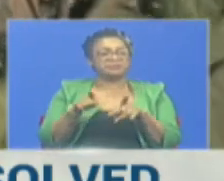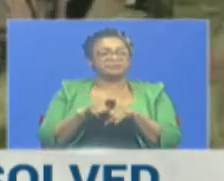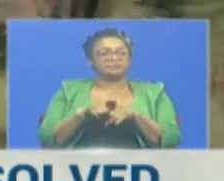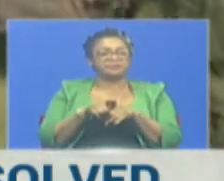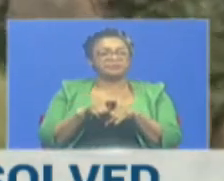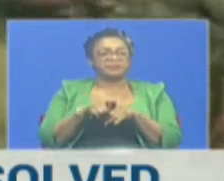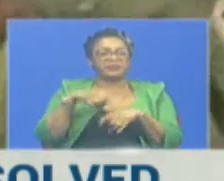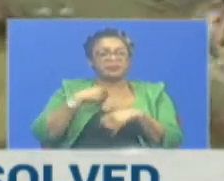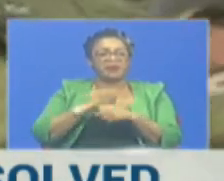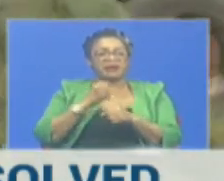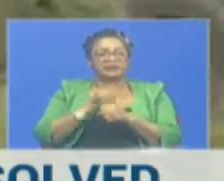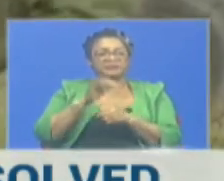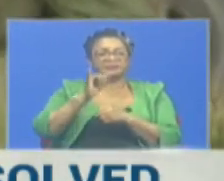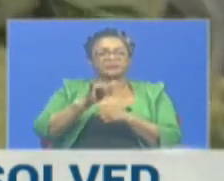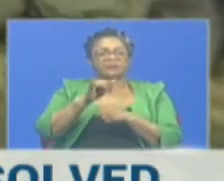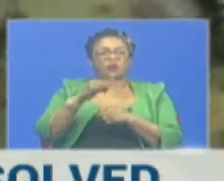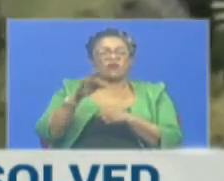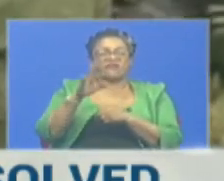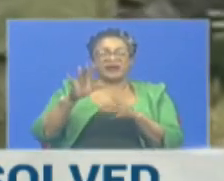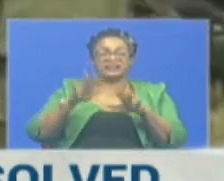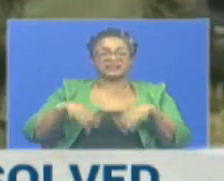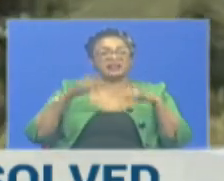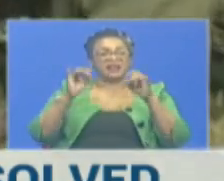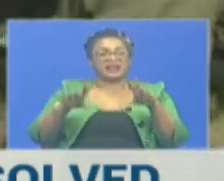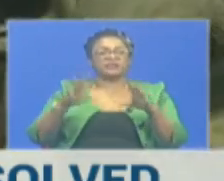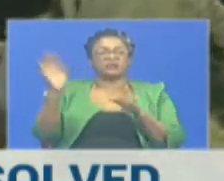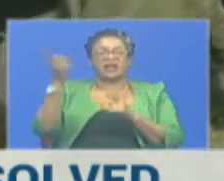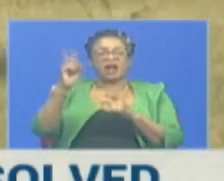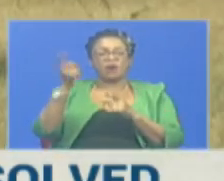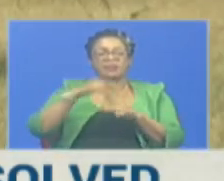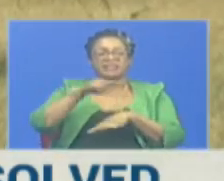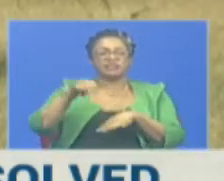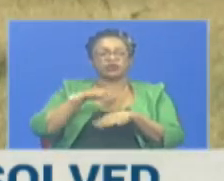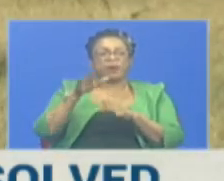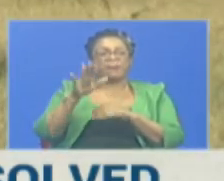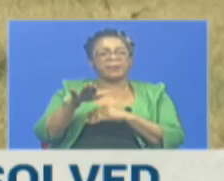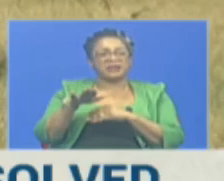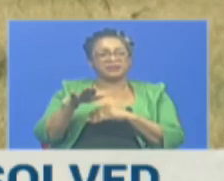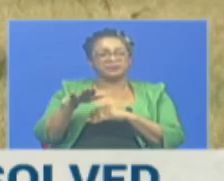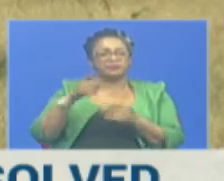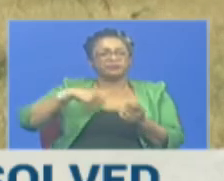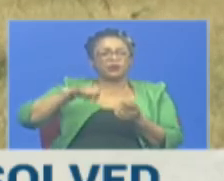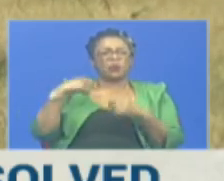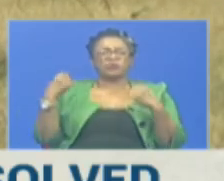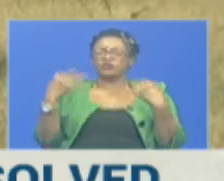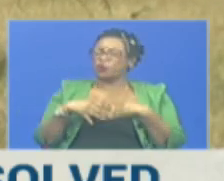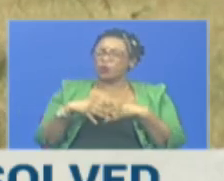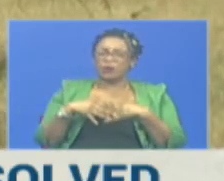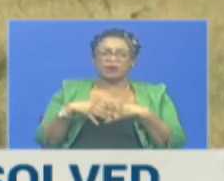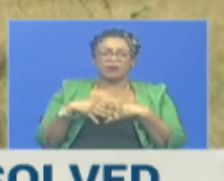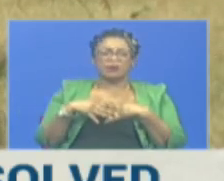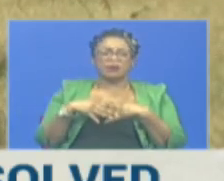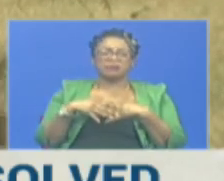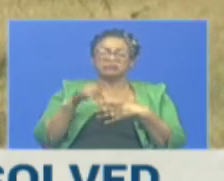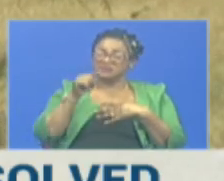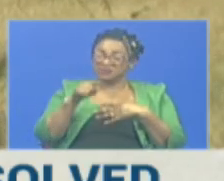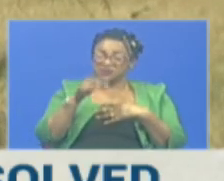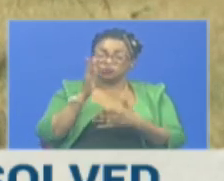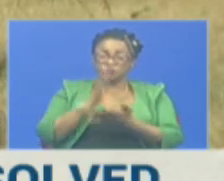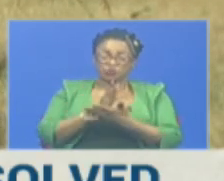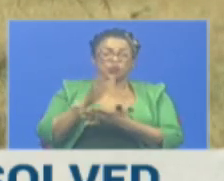close proximity of Kitengela to the Nairobi National Park. Sisi tunashangaa kwa sababu wanaleta hatari.